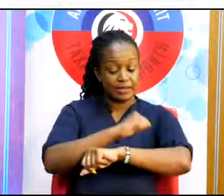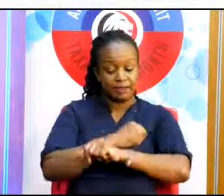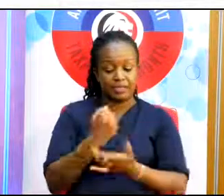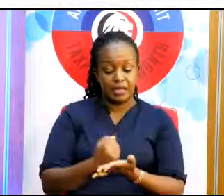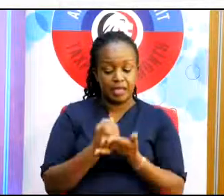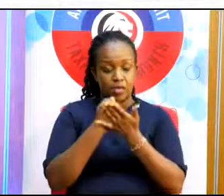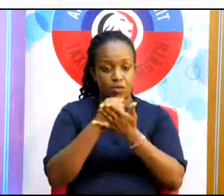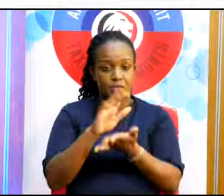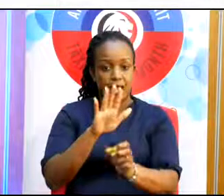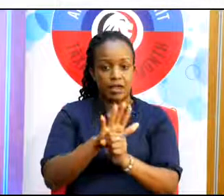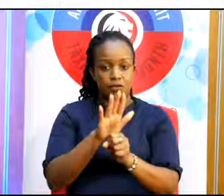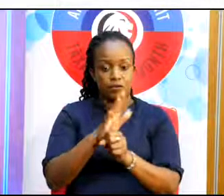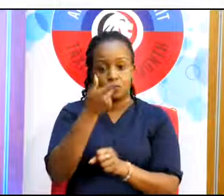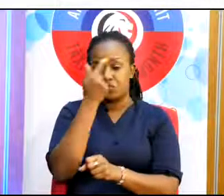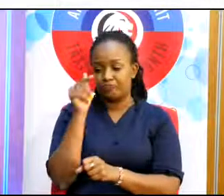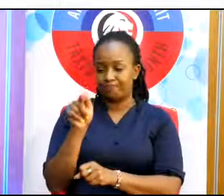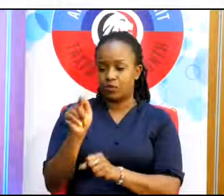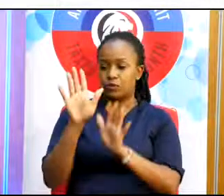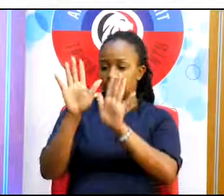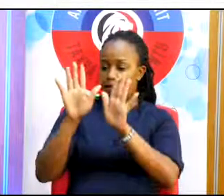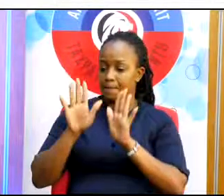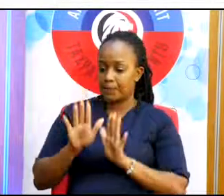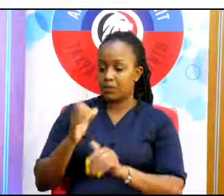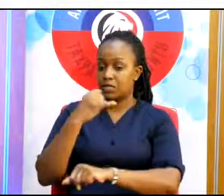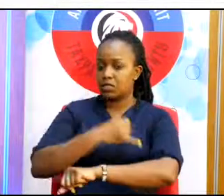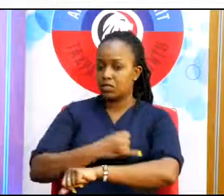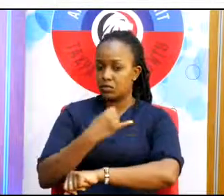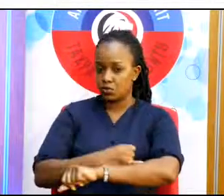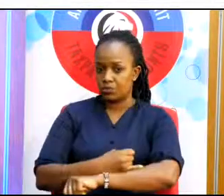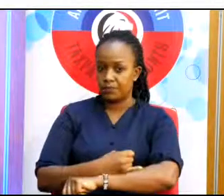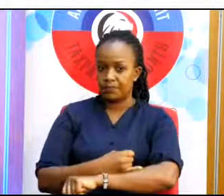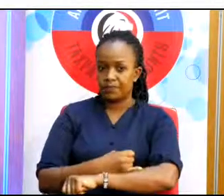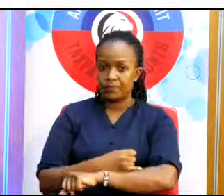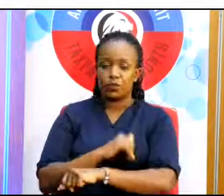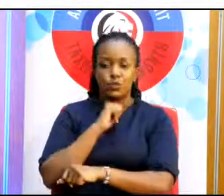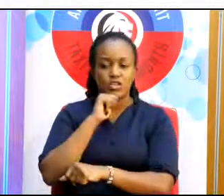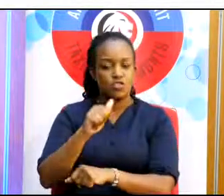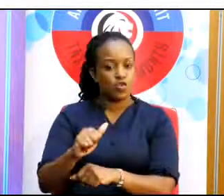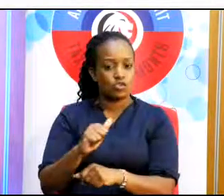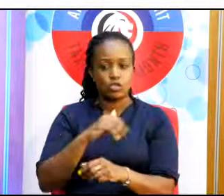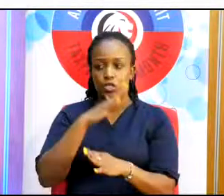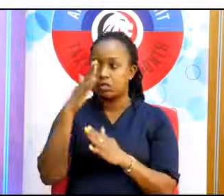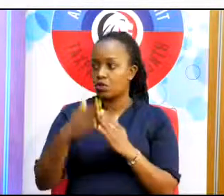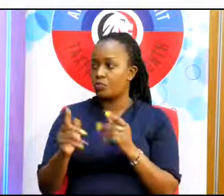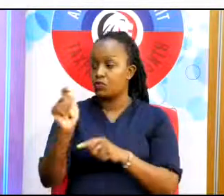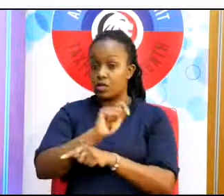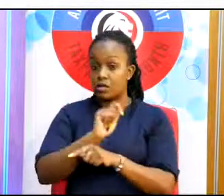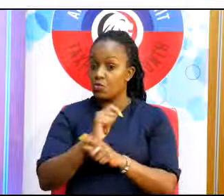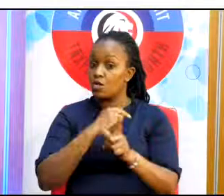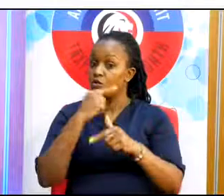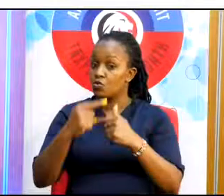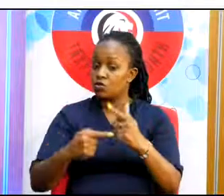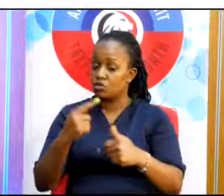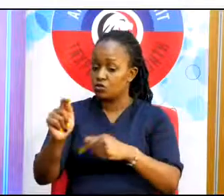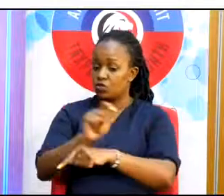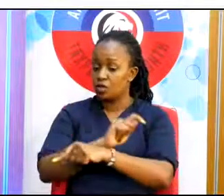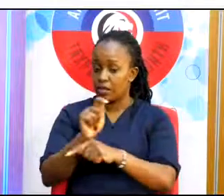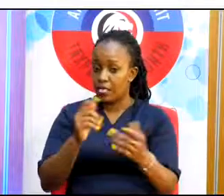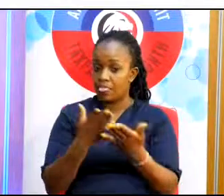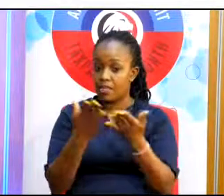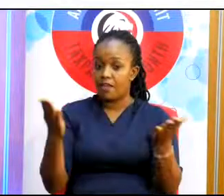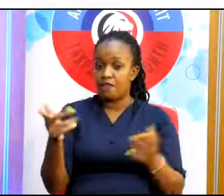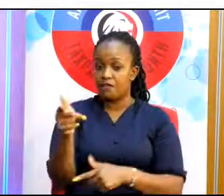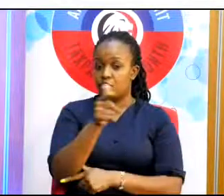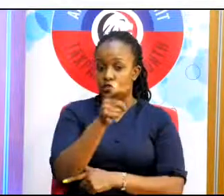important institution that we are using to train our staff virtually. So we did not stop training. So we are still training our staff virtually